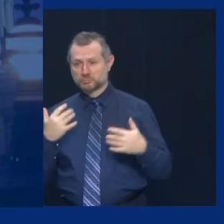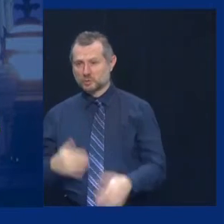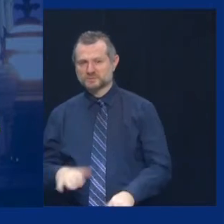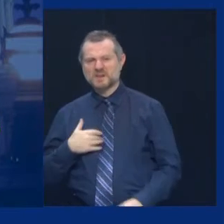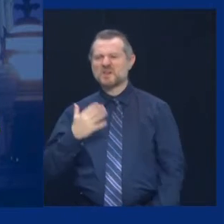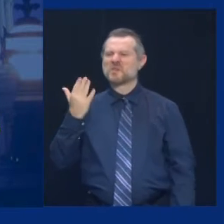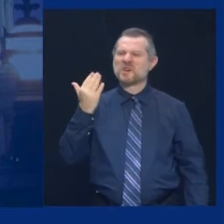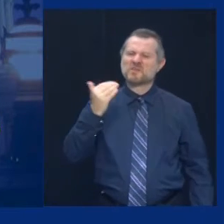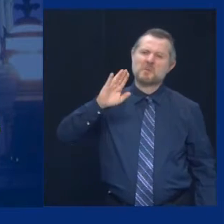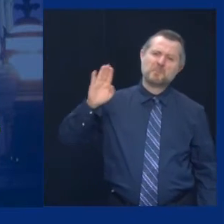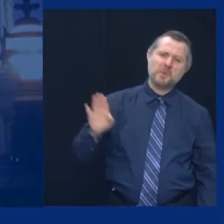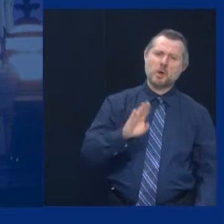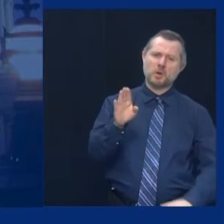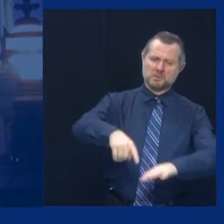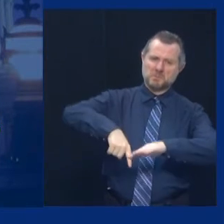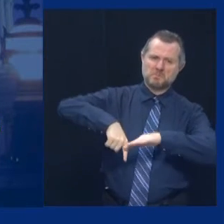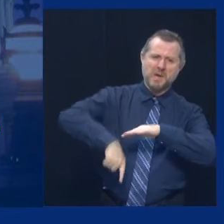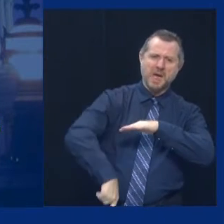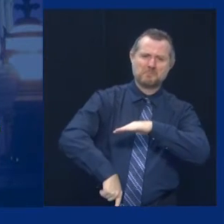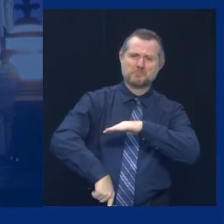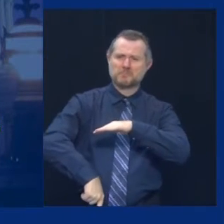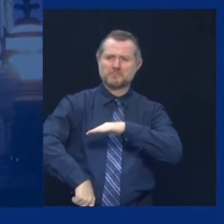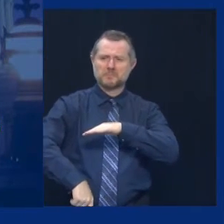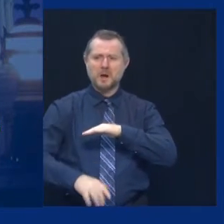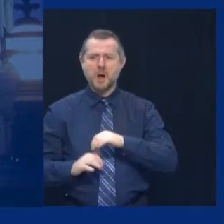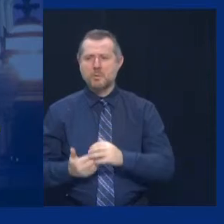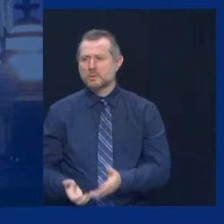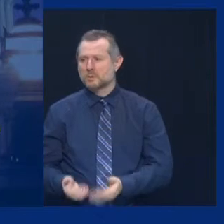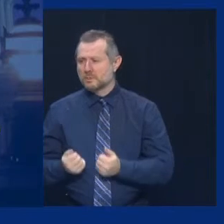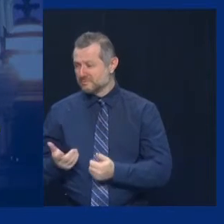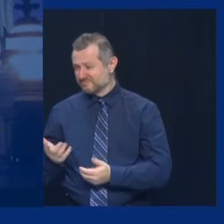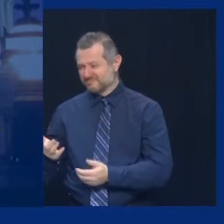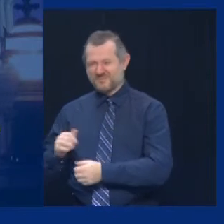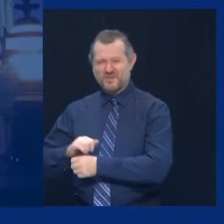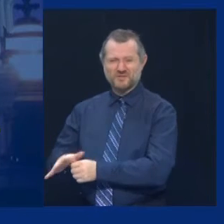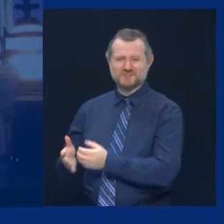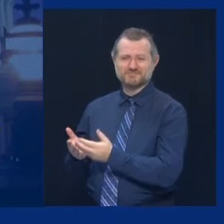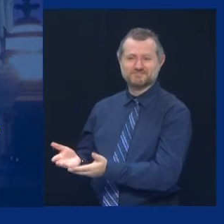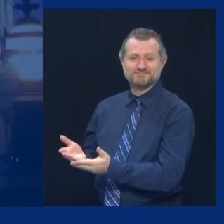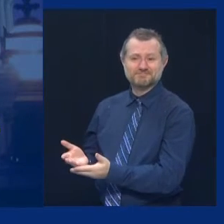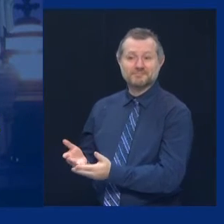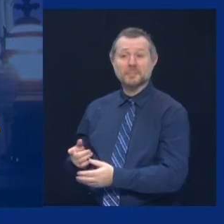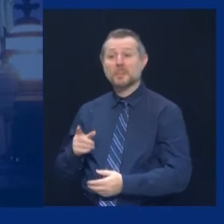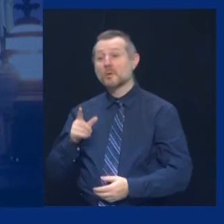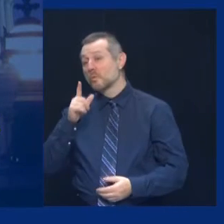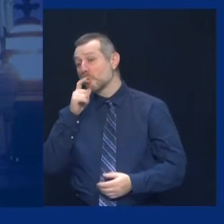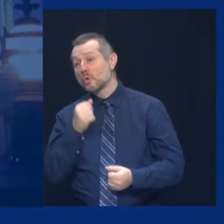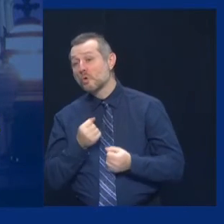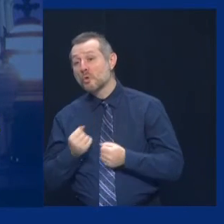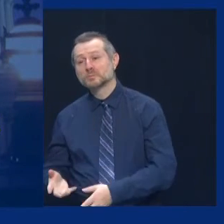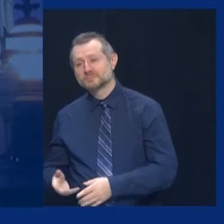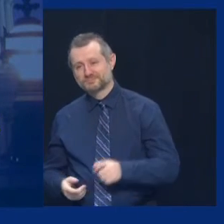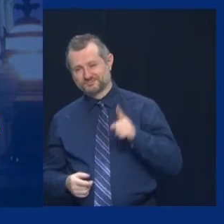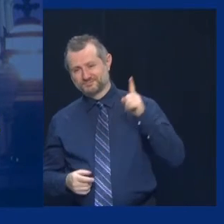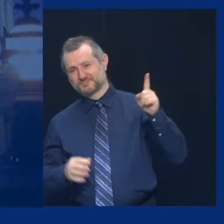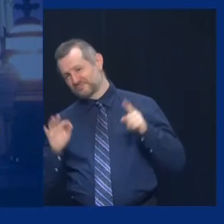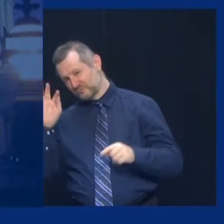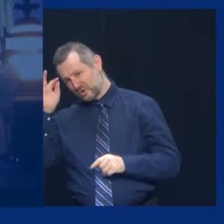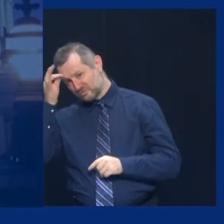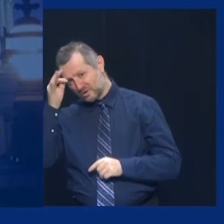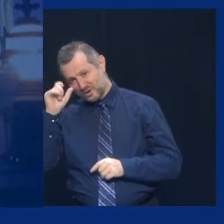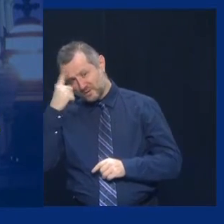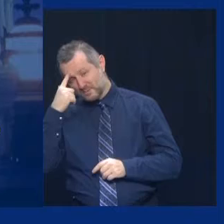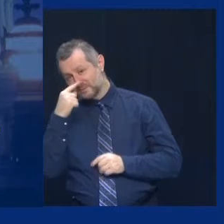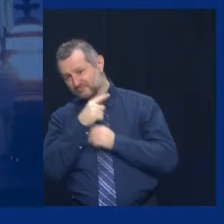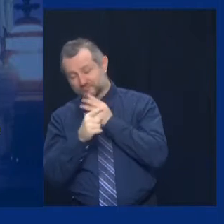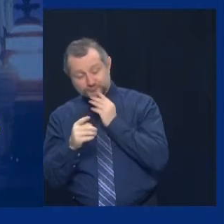deficit caused by COVID, caused by the federal government, caused by their incompetence, caused by their